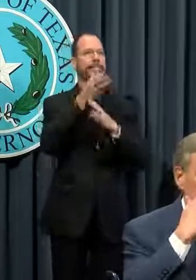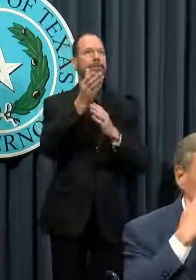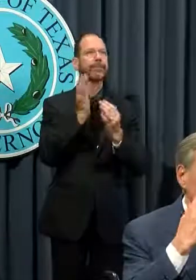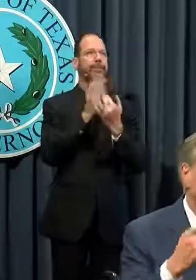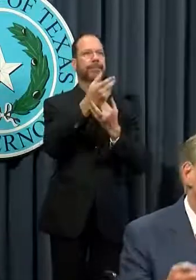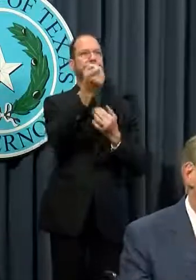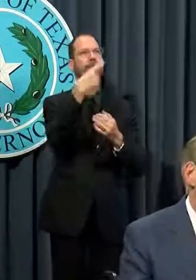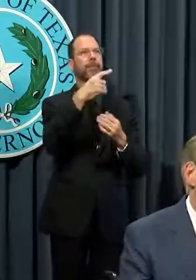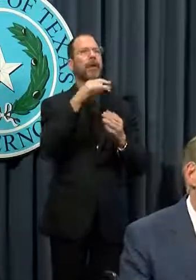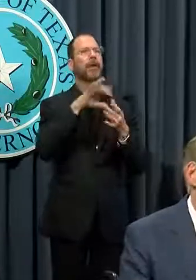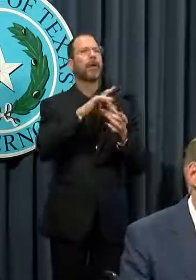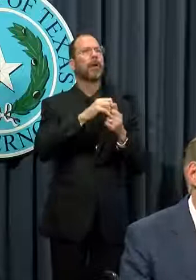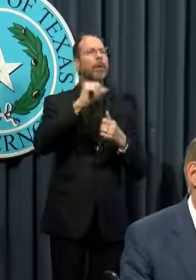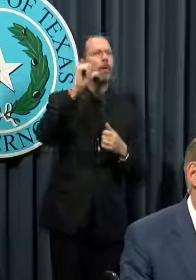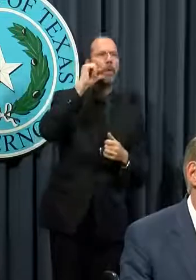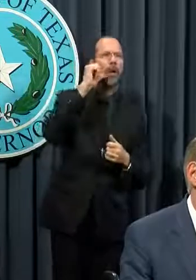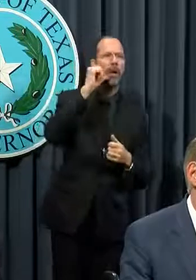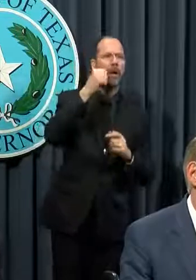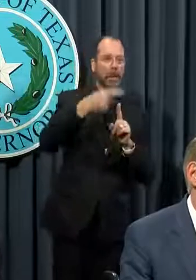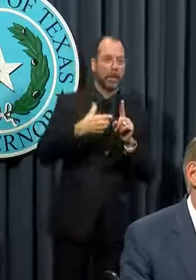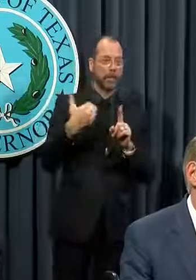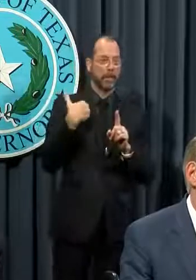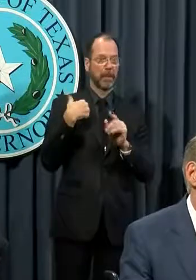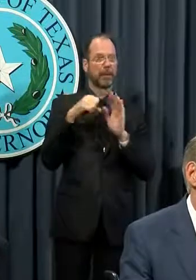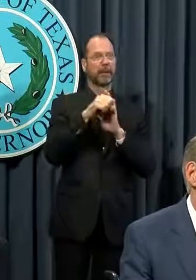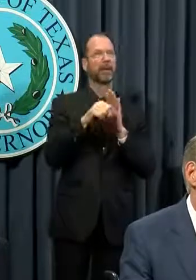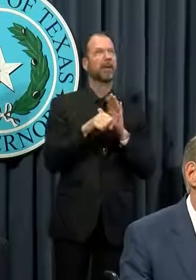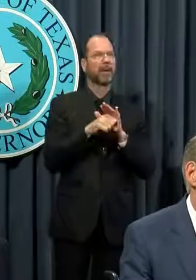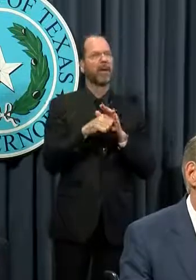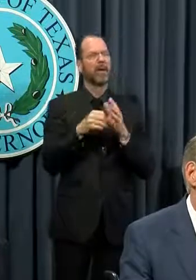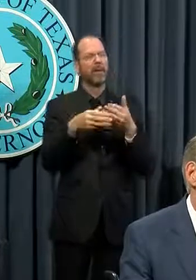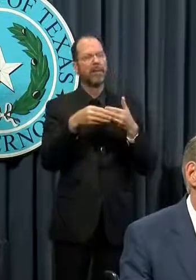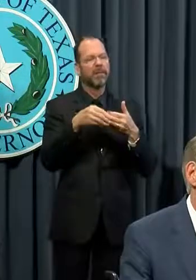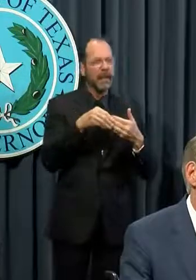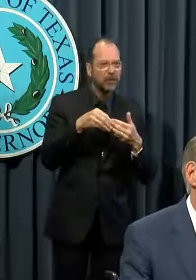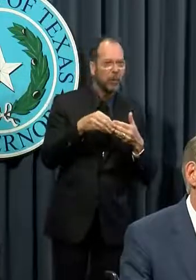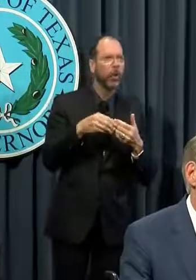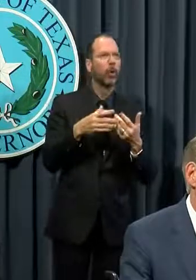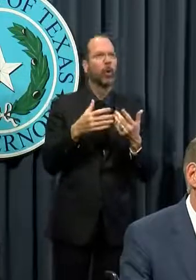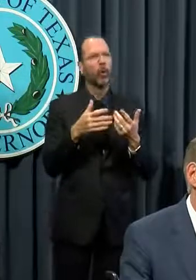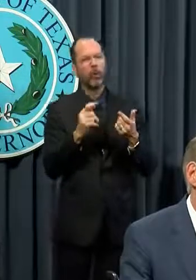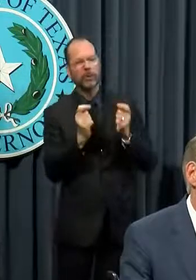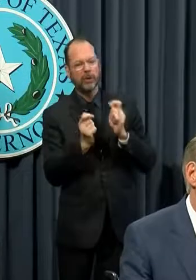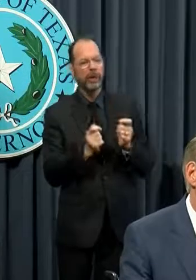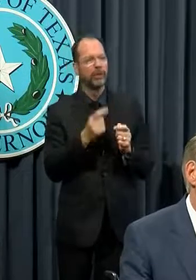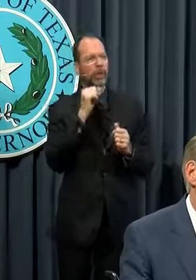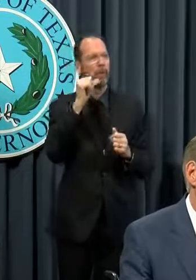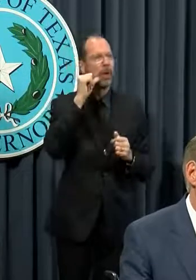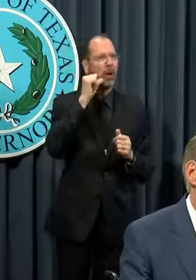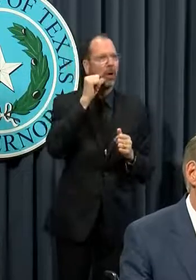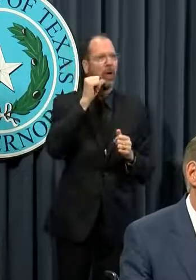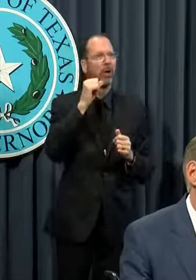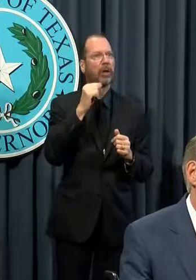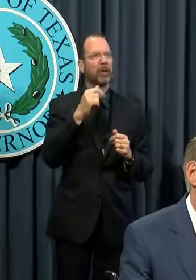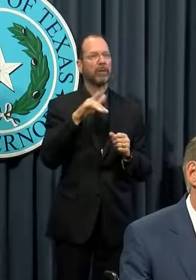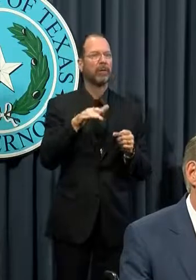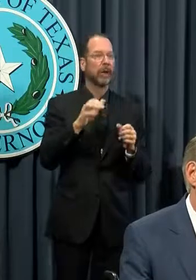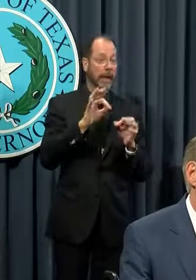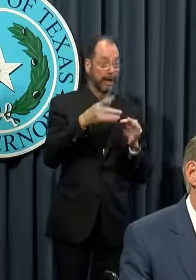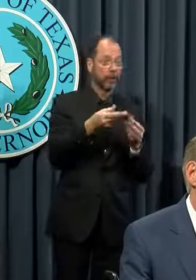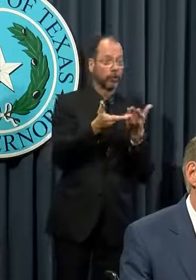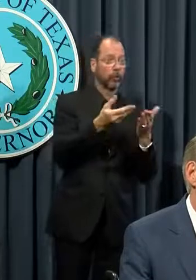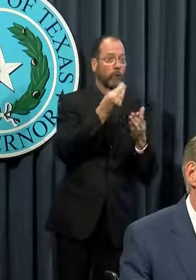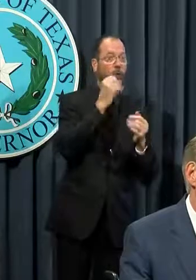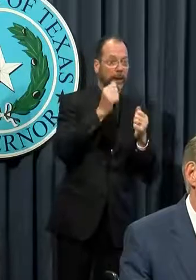regards to the bars, last month the state loosened some things, made some modifications for bars and full service kitchens